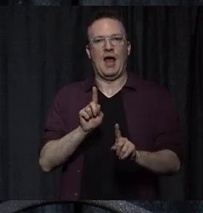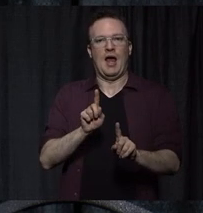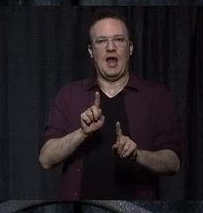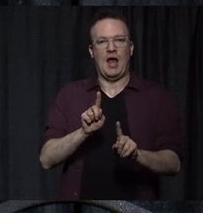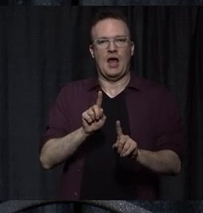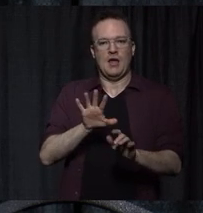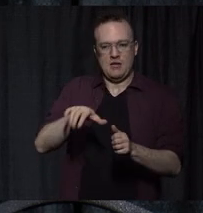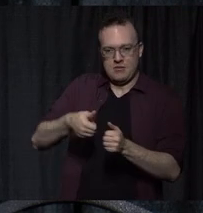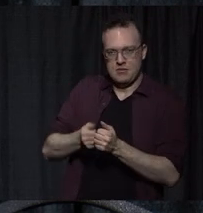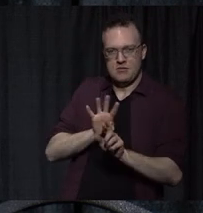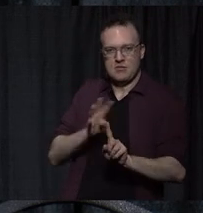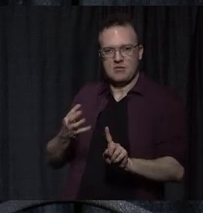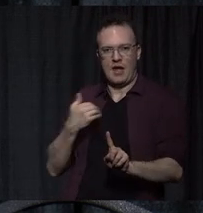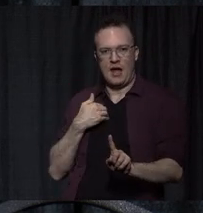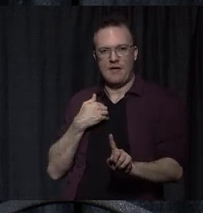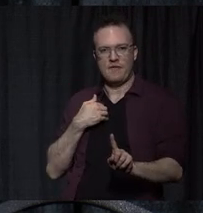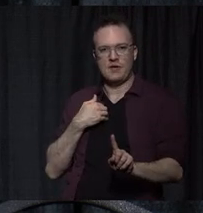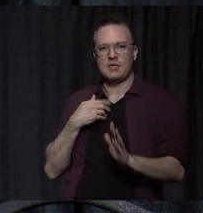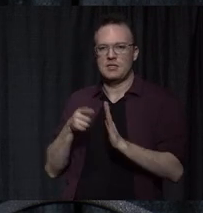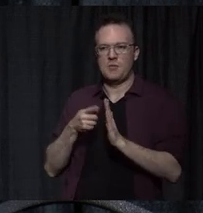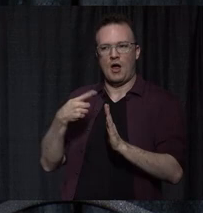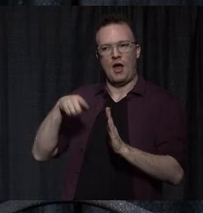and hold you up when you need that.